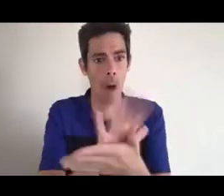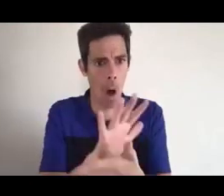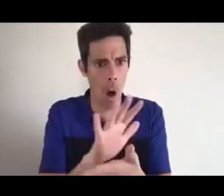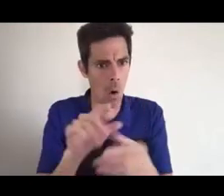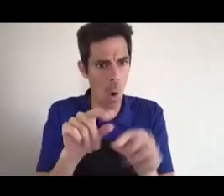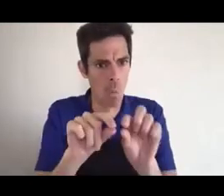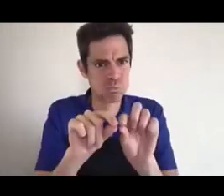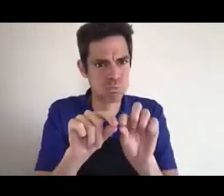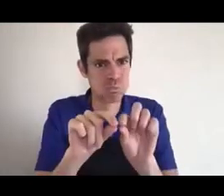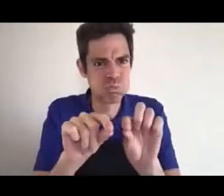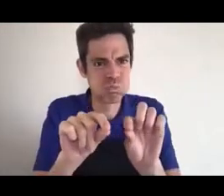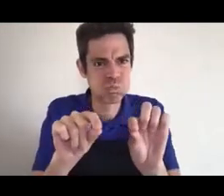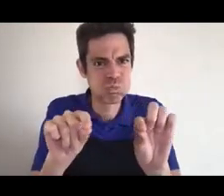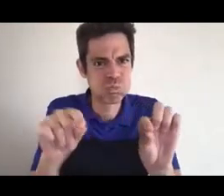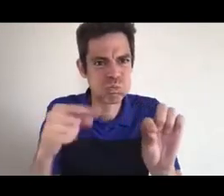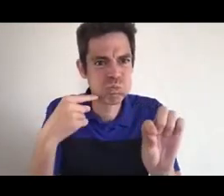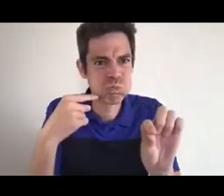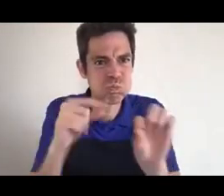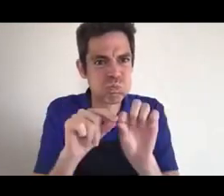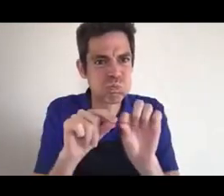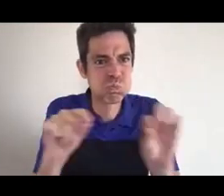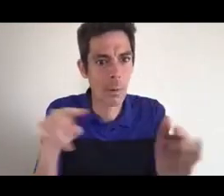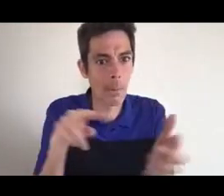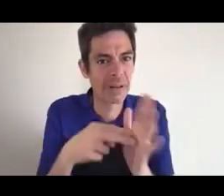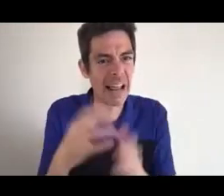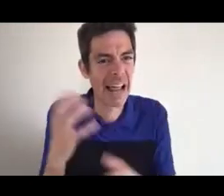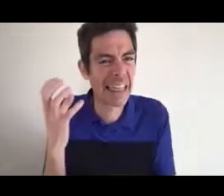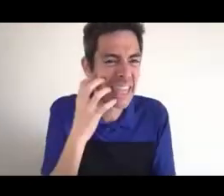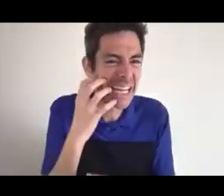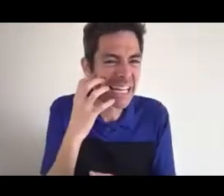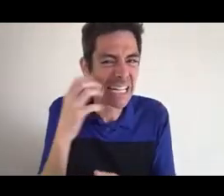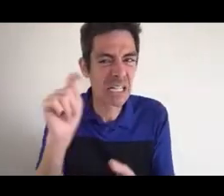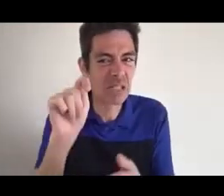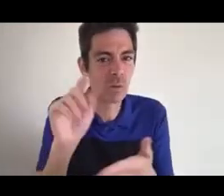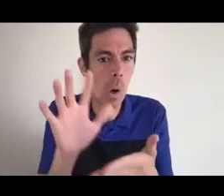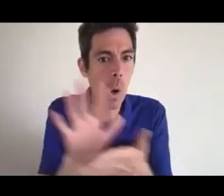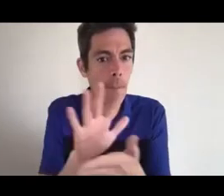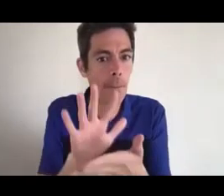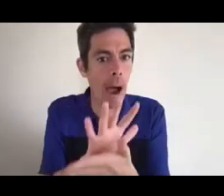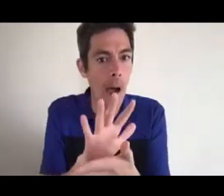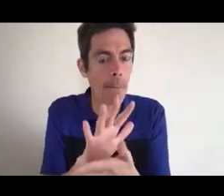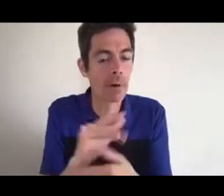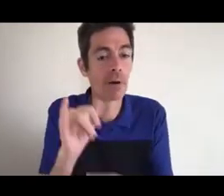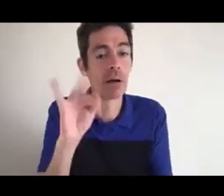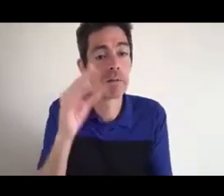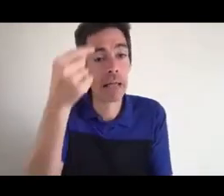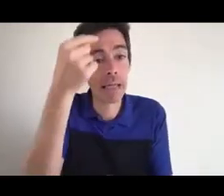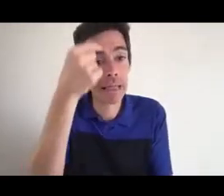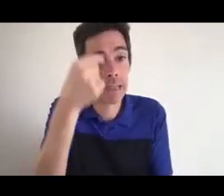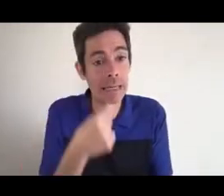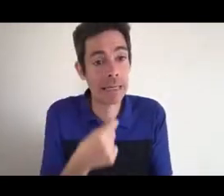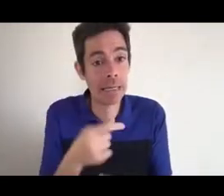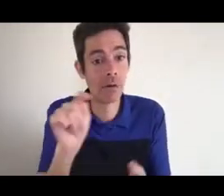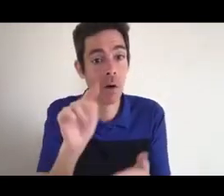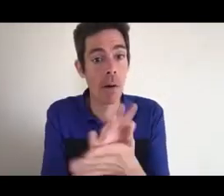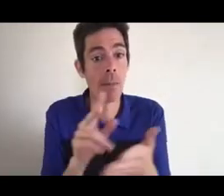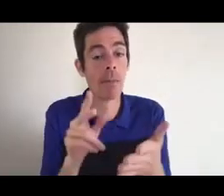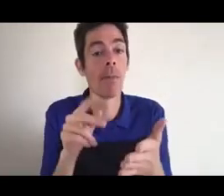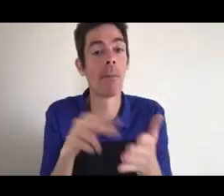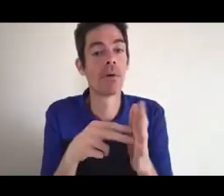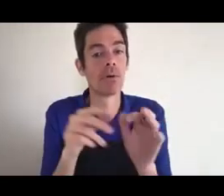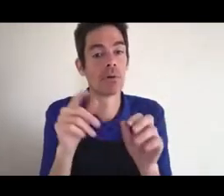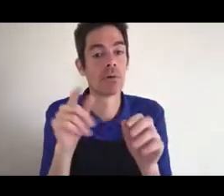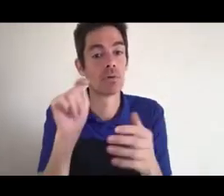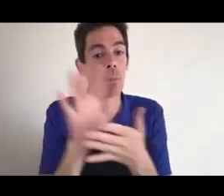mouth morphemes. Toilet paper, oh, it was really thick toilet paper. If it was